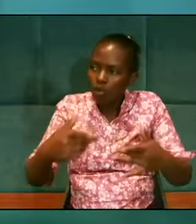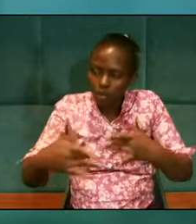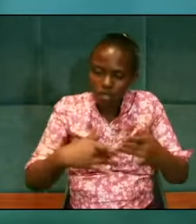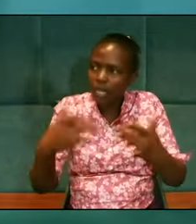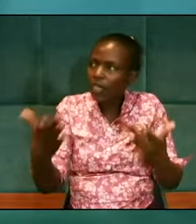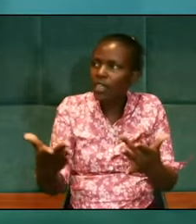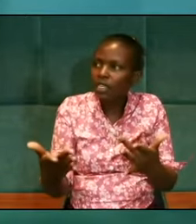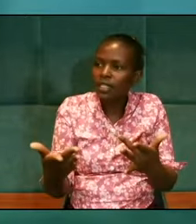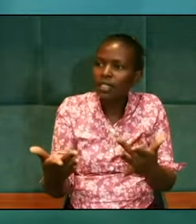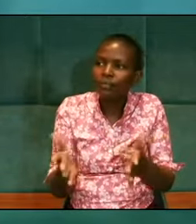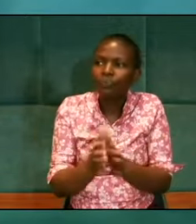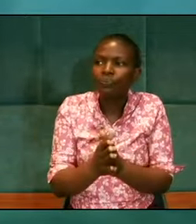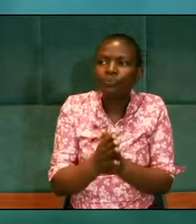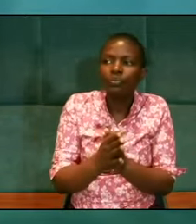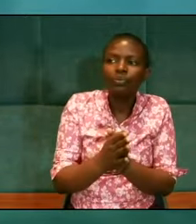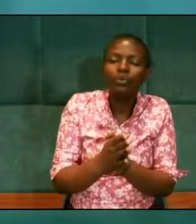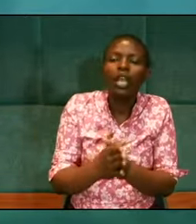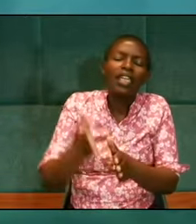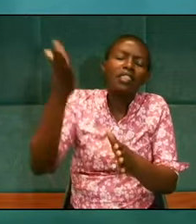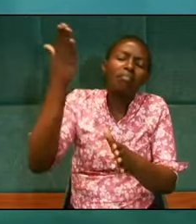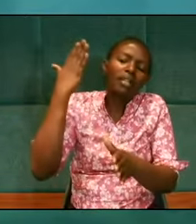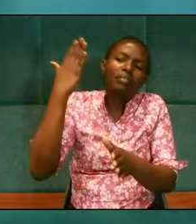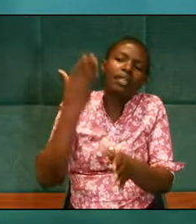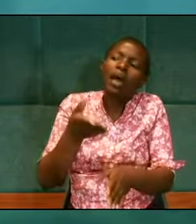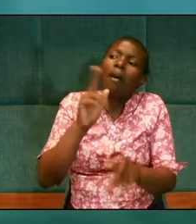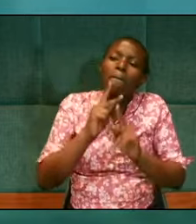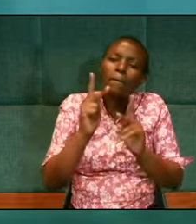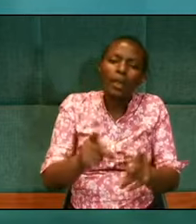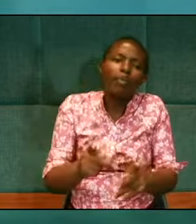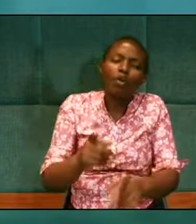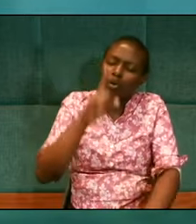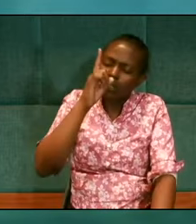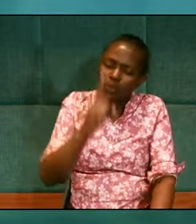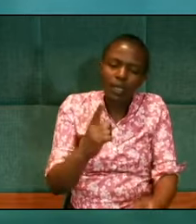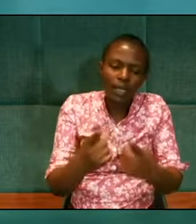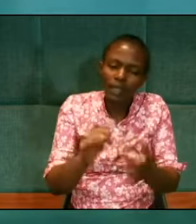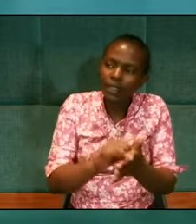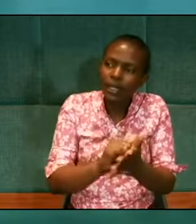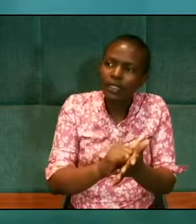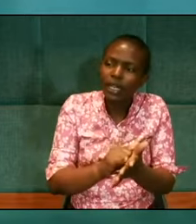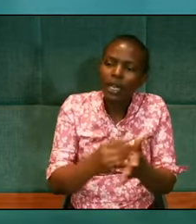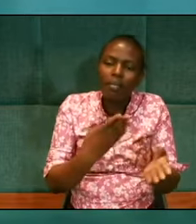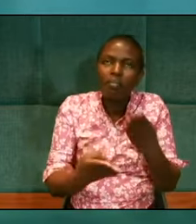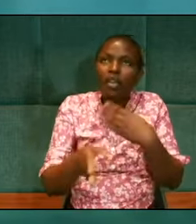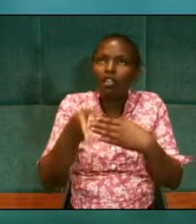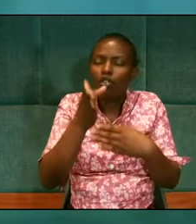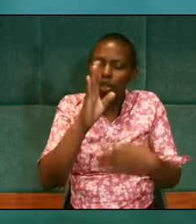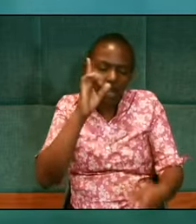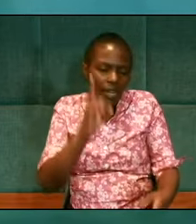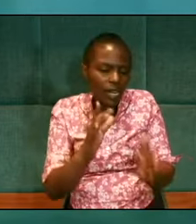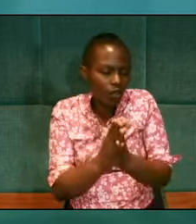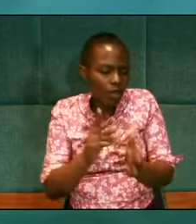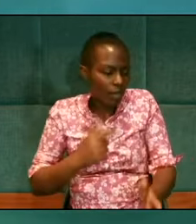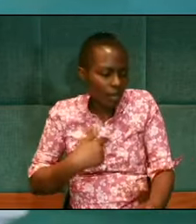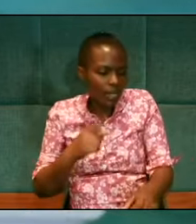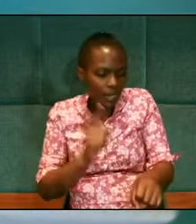wife. People were making covenant. They were swearing. May God deal with me if I break the rules of engagement.